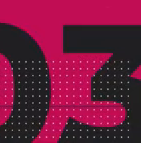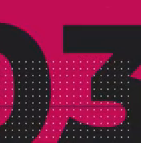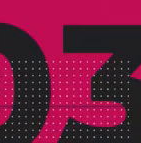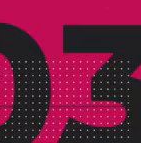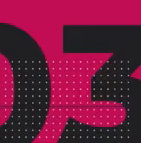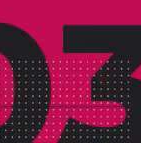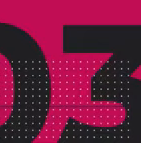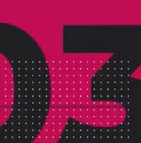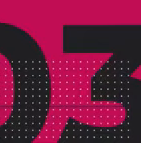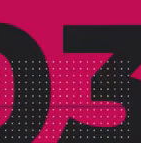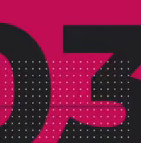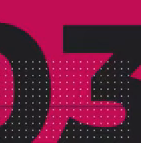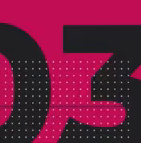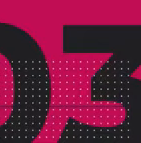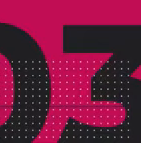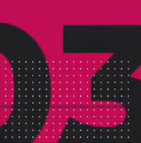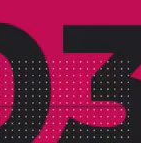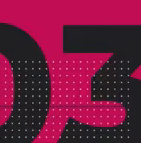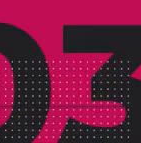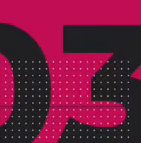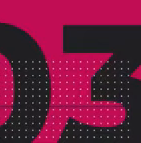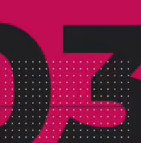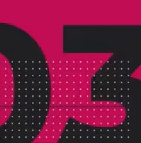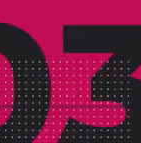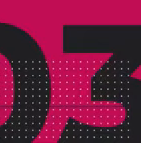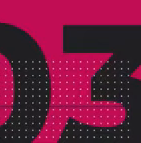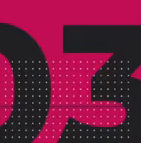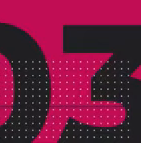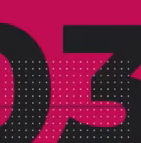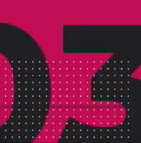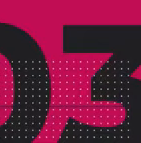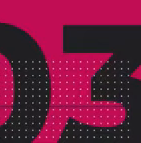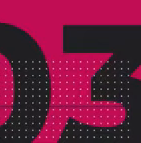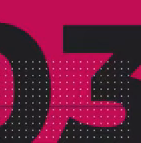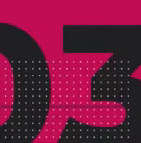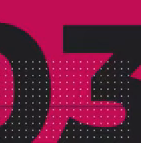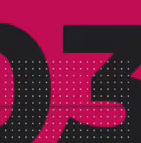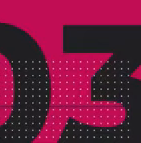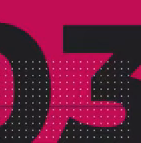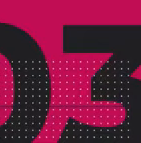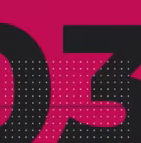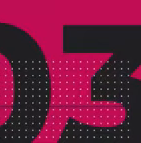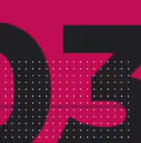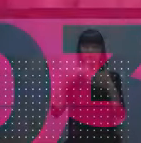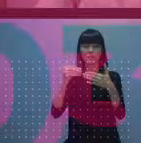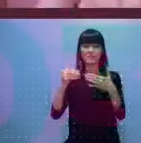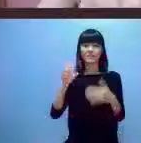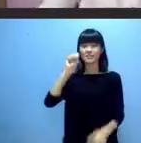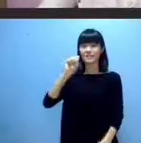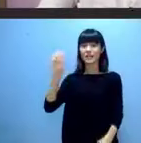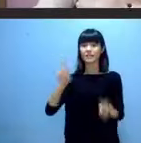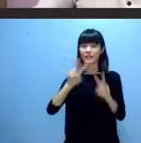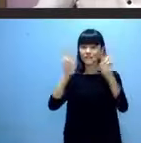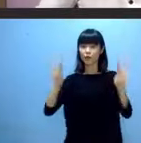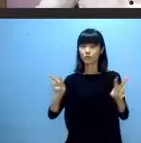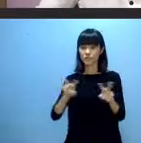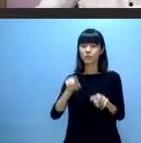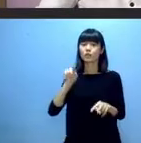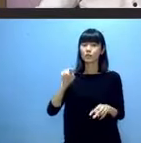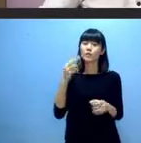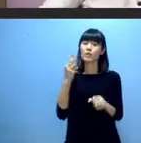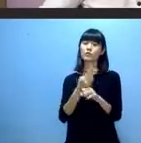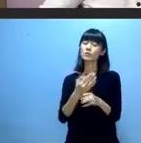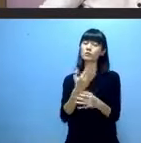Priscilla. Congratulations, Priscilla. You are a winner of a $200 Society Staple voucher. You can use it at any time. It